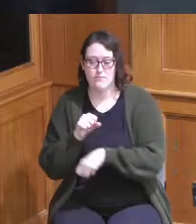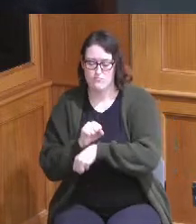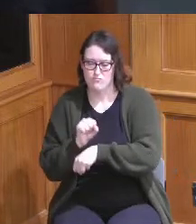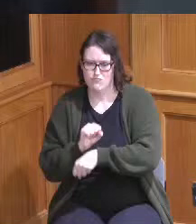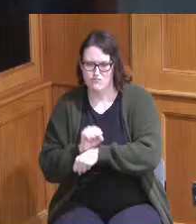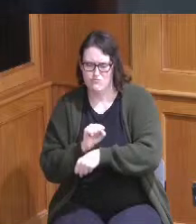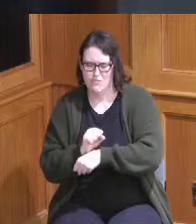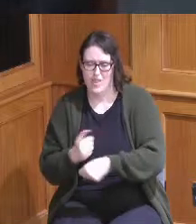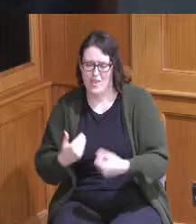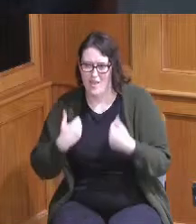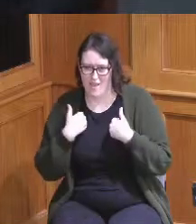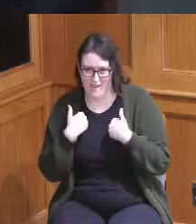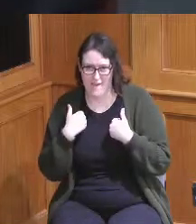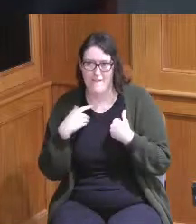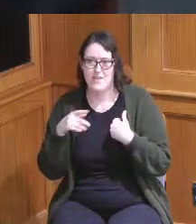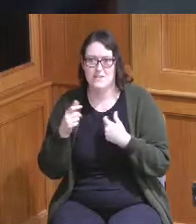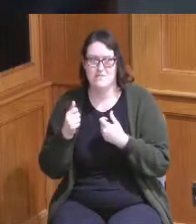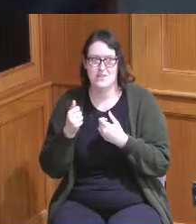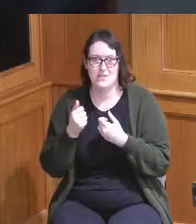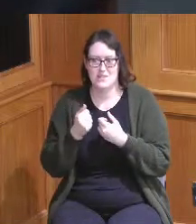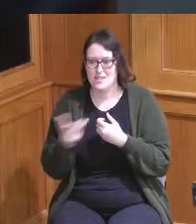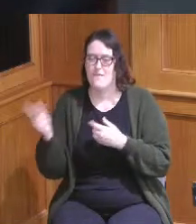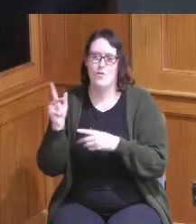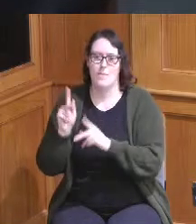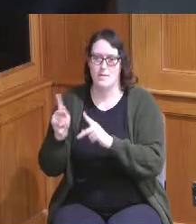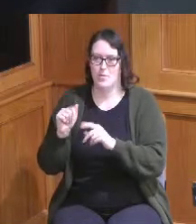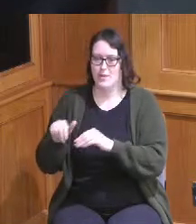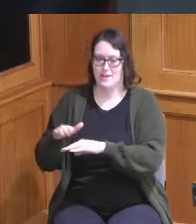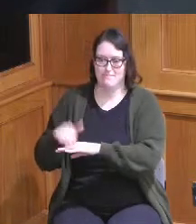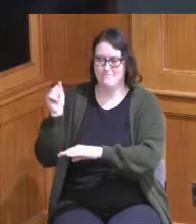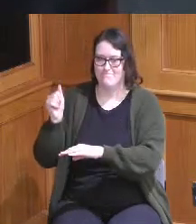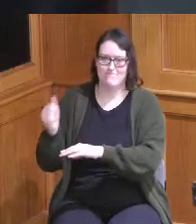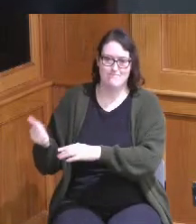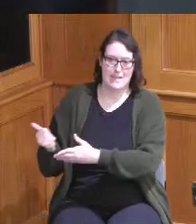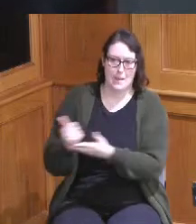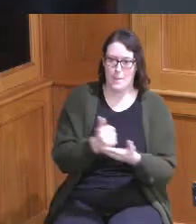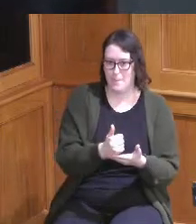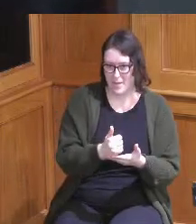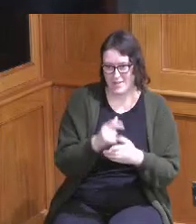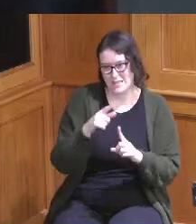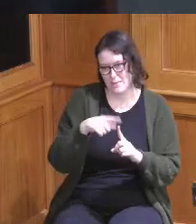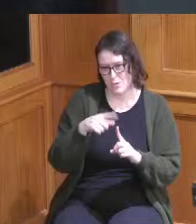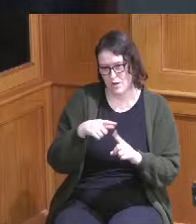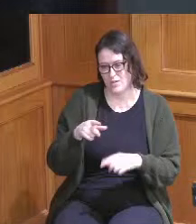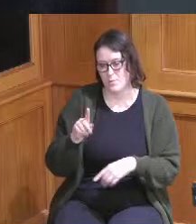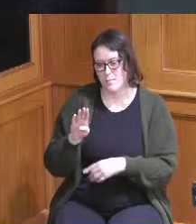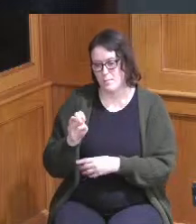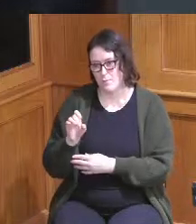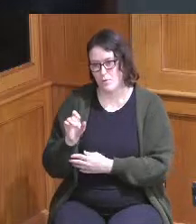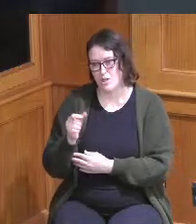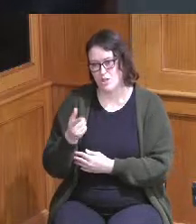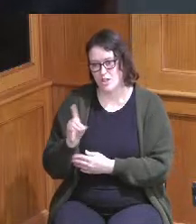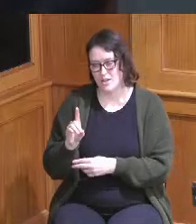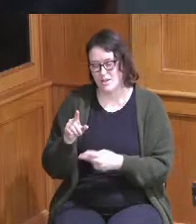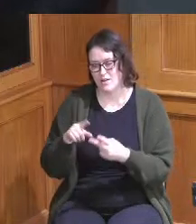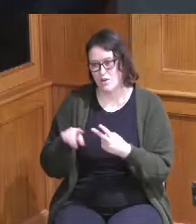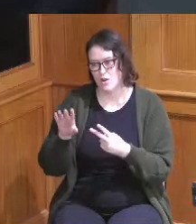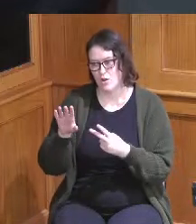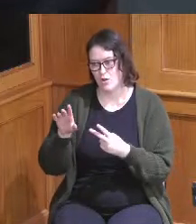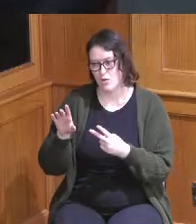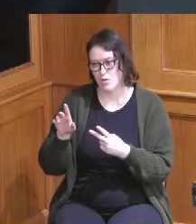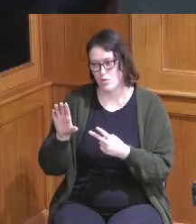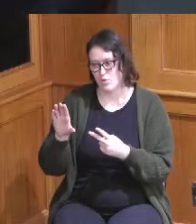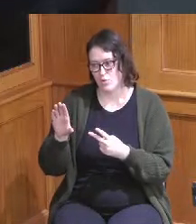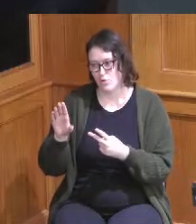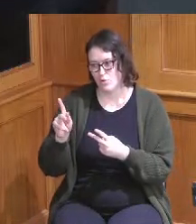county to have a cadre of people we can call to help our communities, and so that's what we did. So Bridget and her office and Krista Heisen,